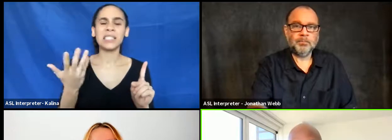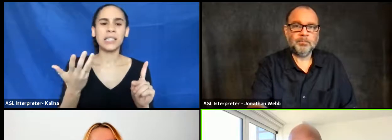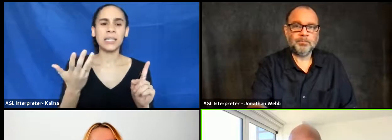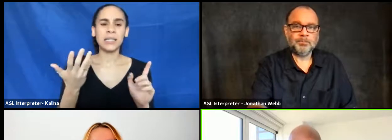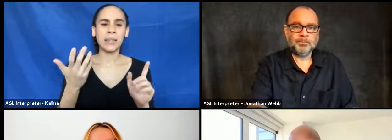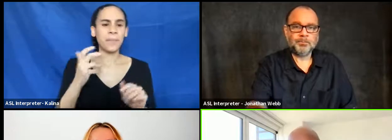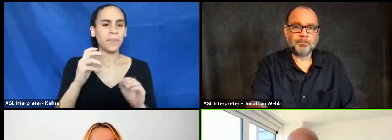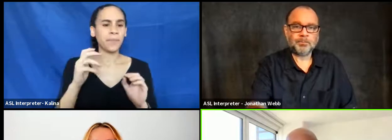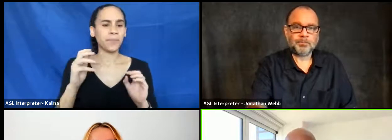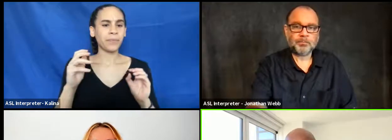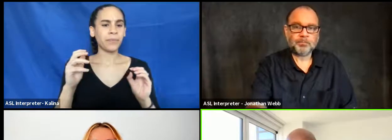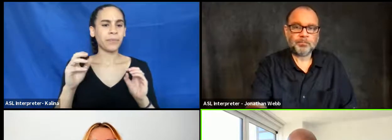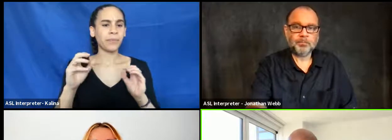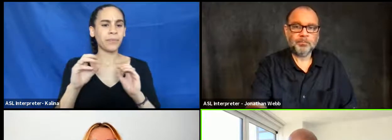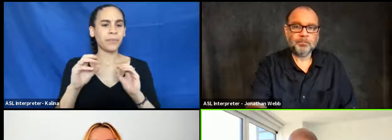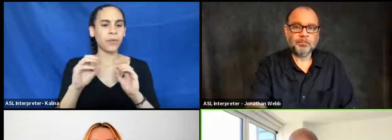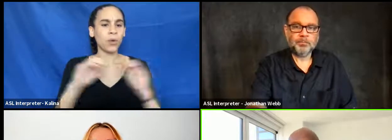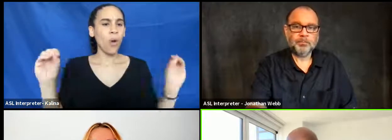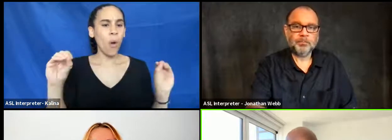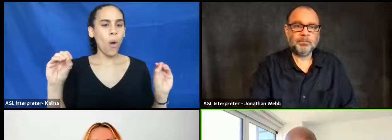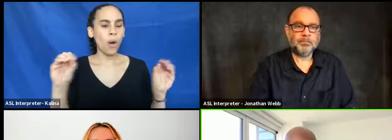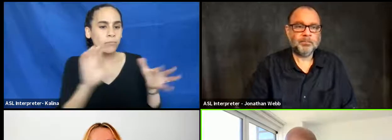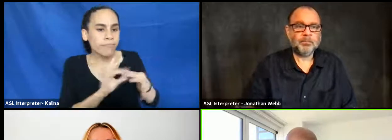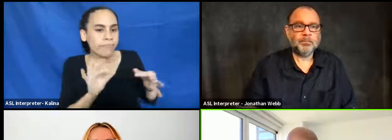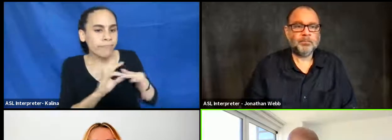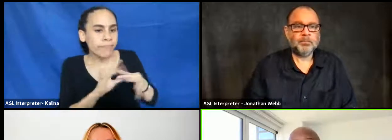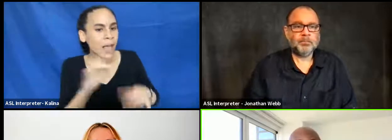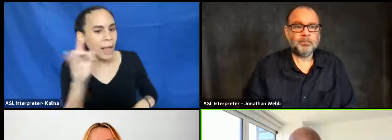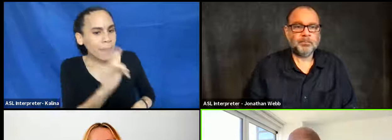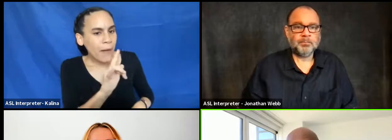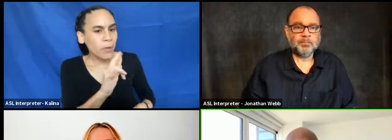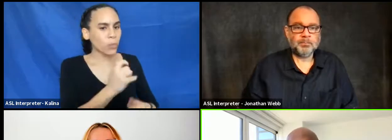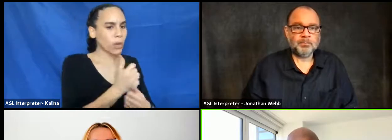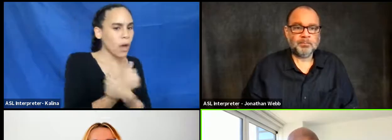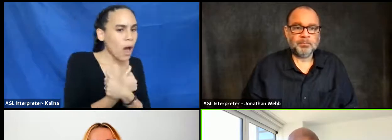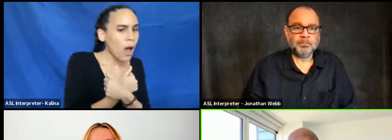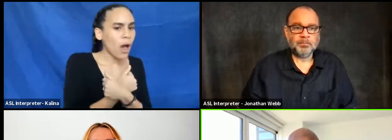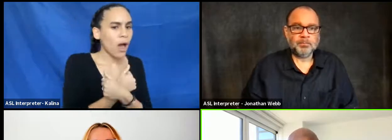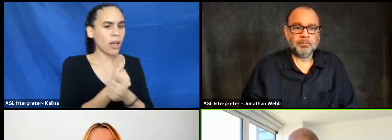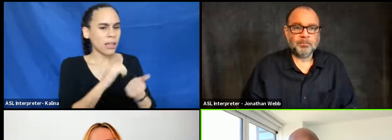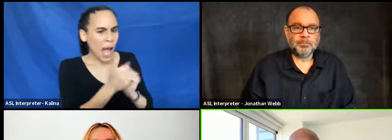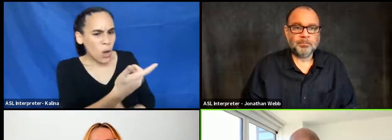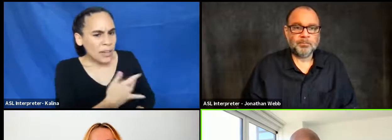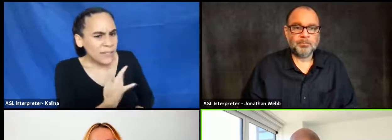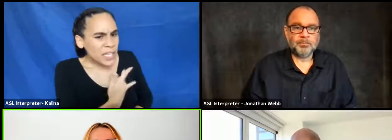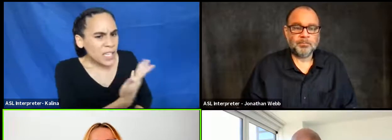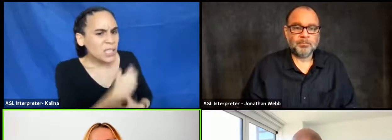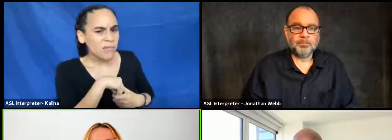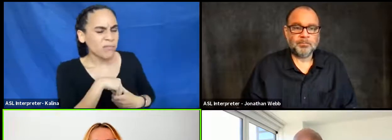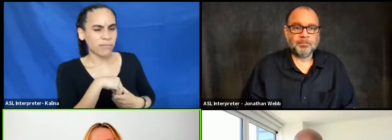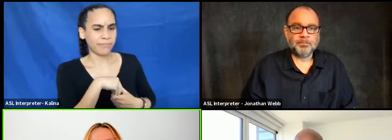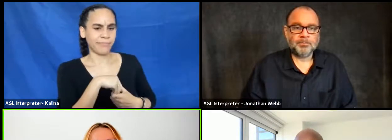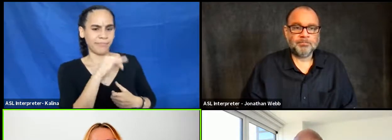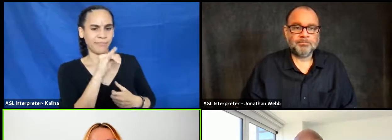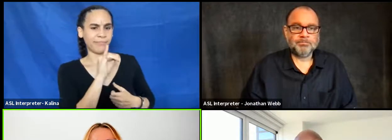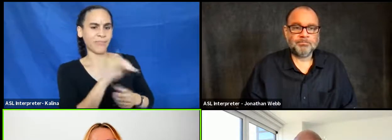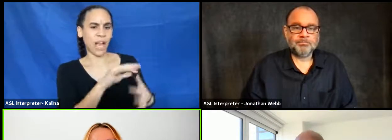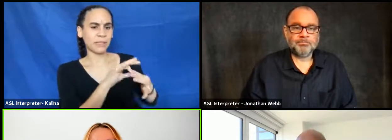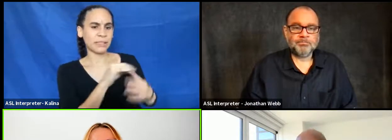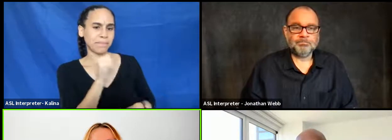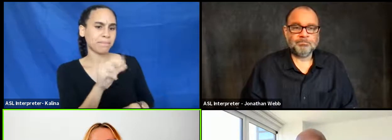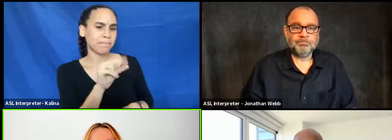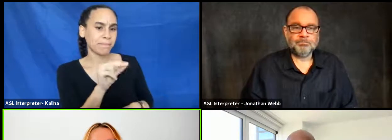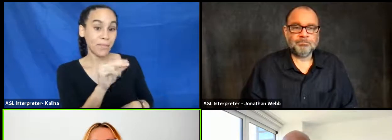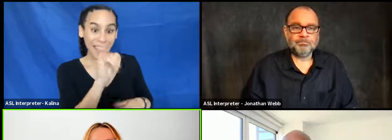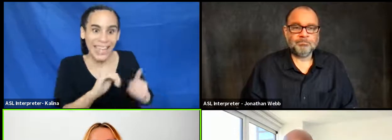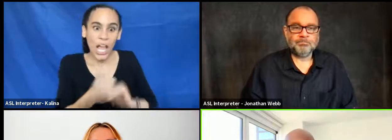communicate, I love you, or hug, or how am I feeling type relationship. And that's how I